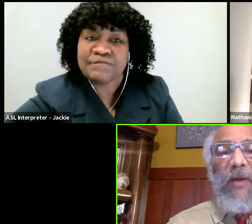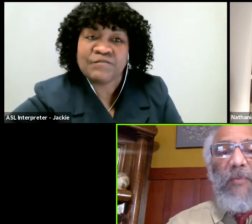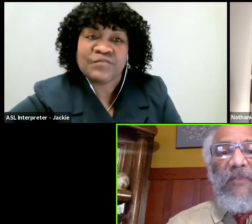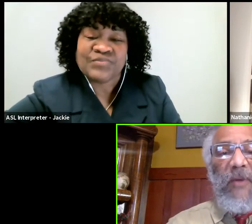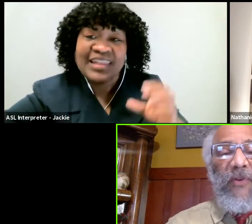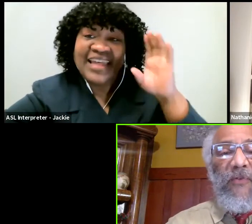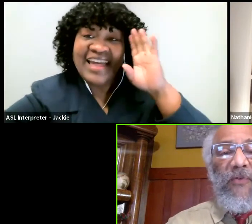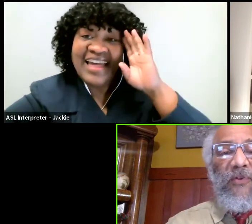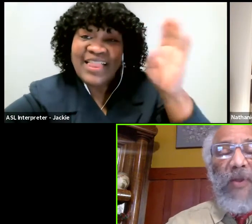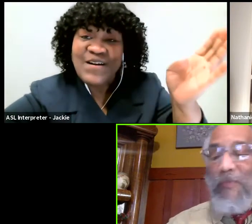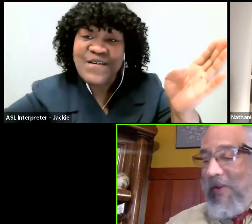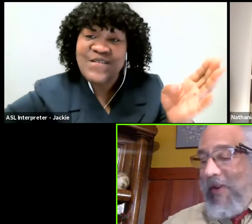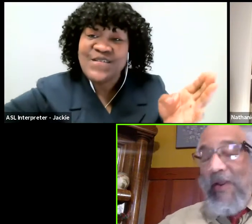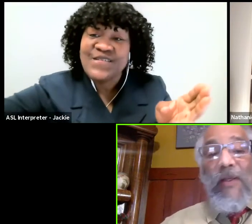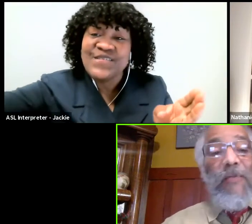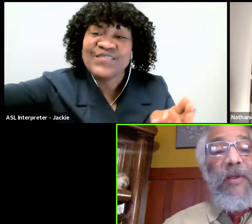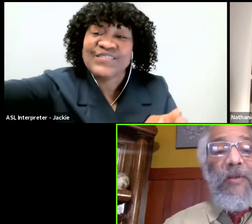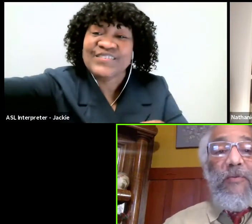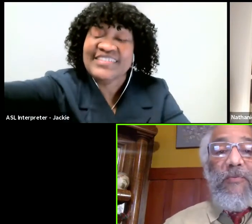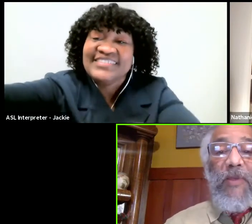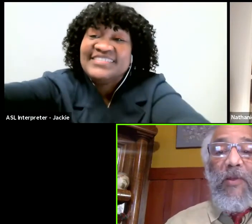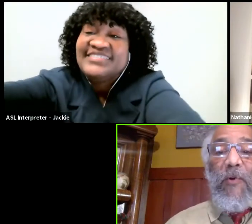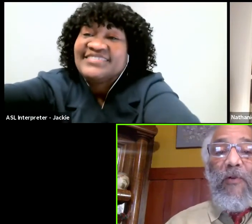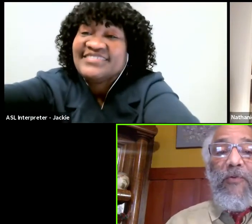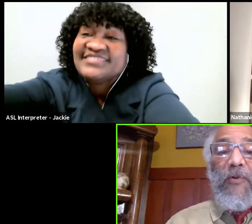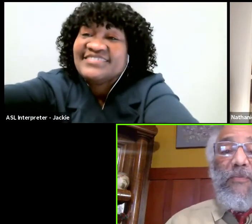Hello, I believe I'm to go first.